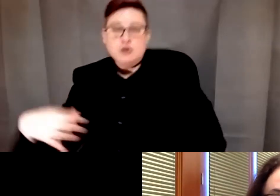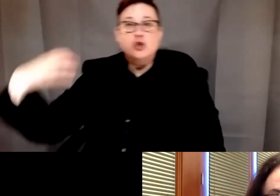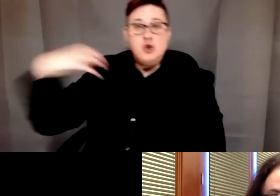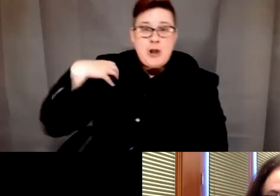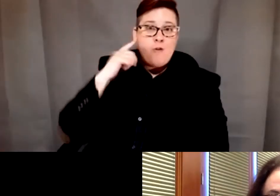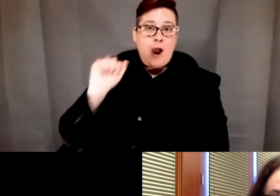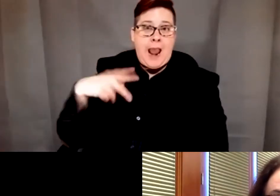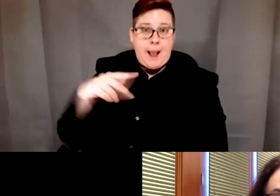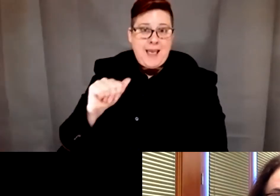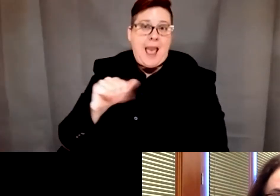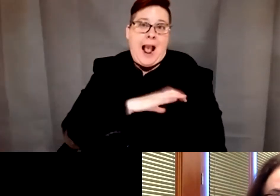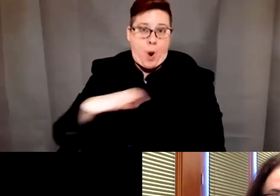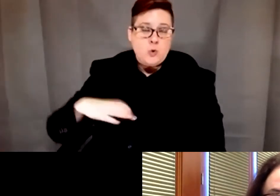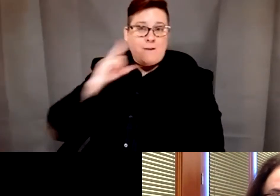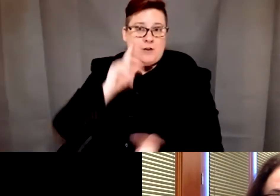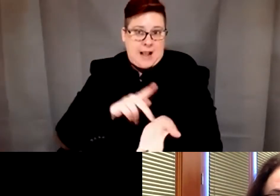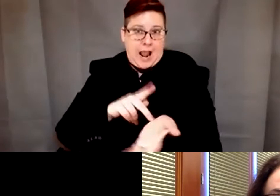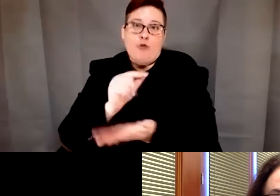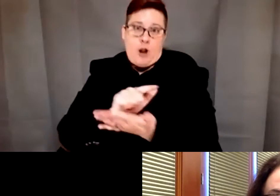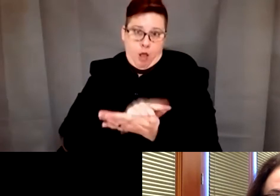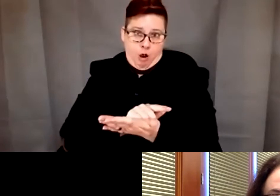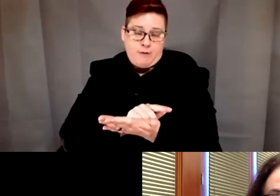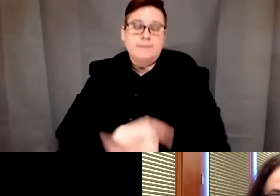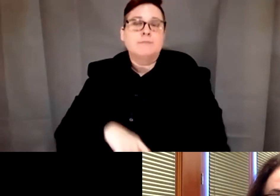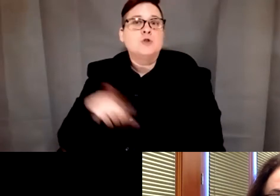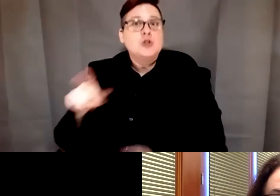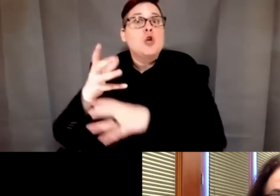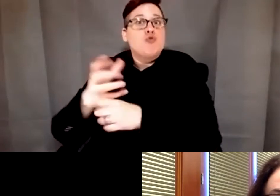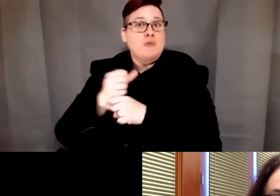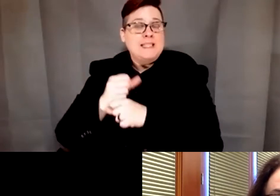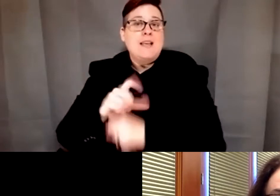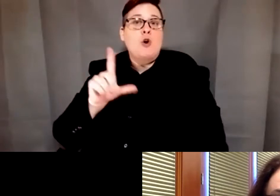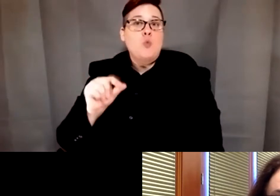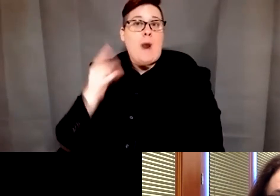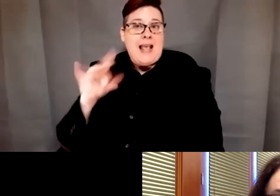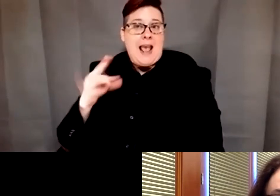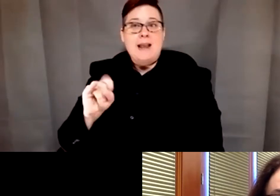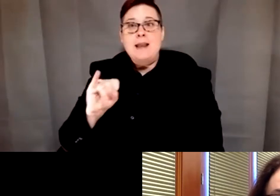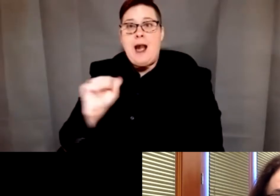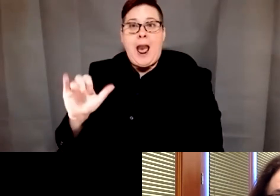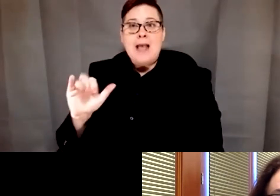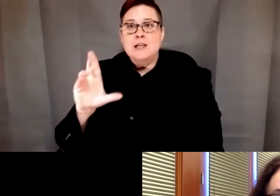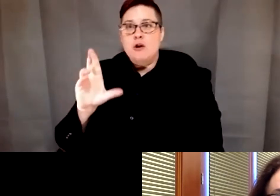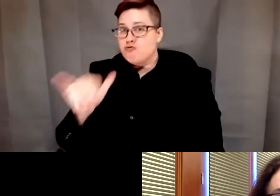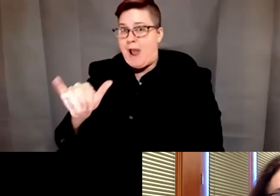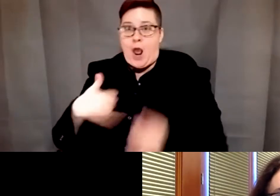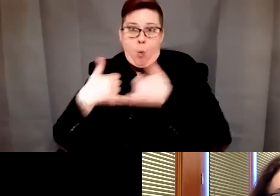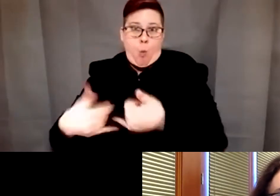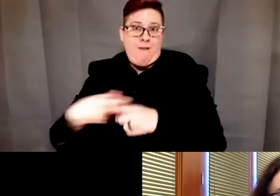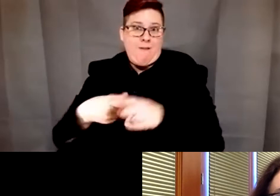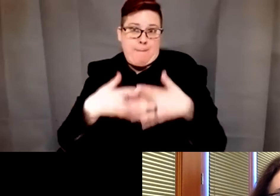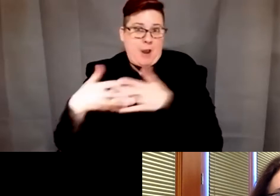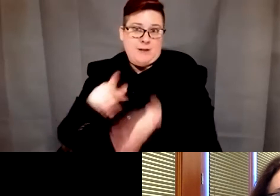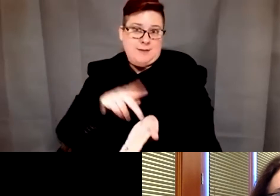the APA's Council on Psychiatry and Law. She is a recipient of the 2018 Isaac Ray Award from the American